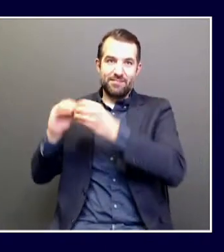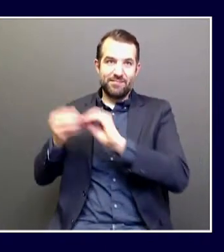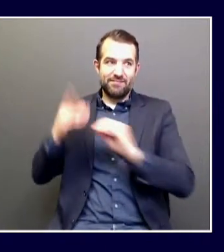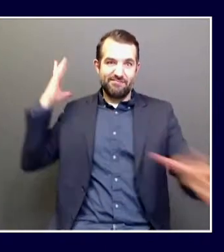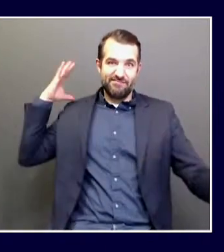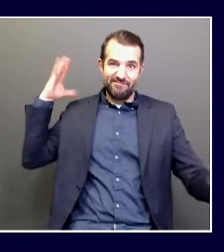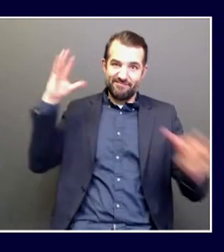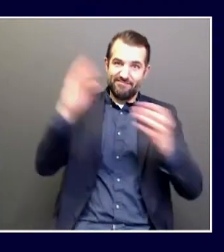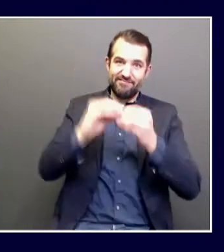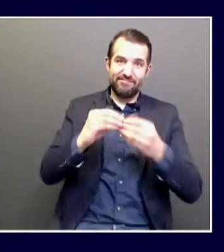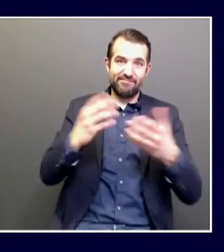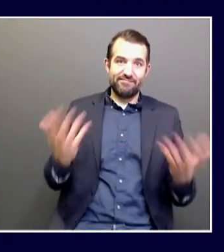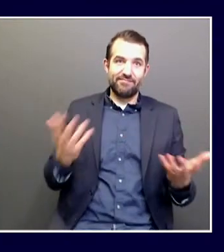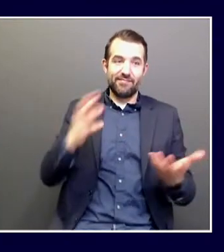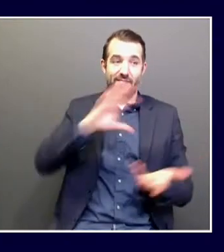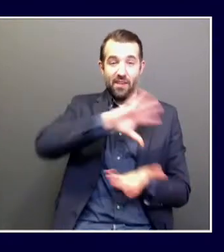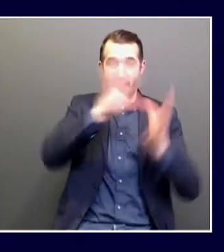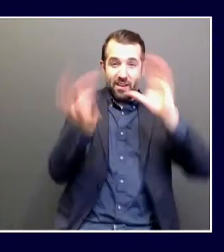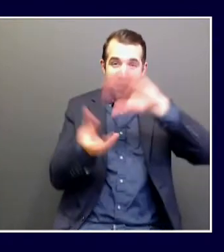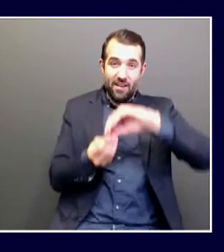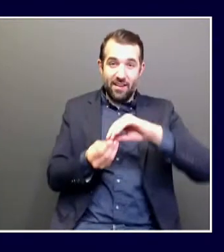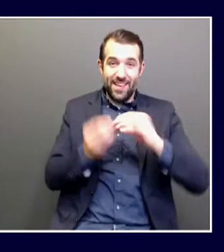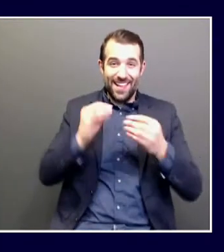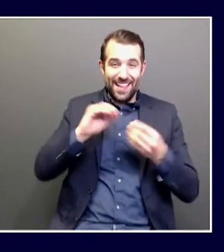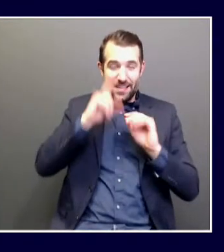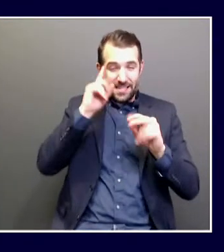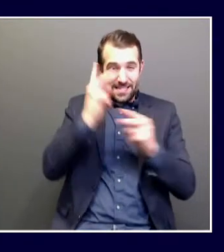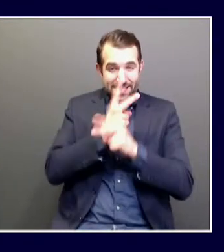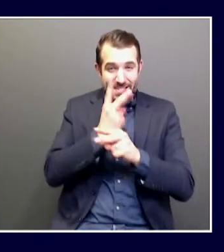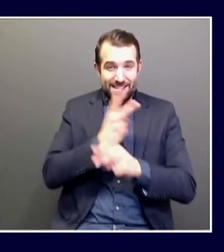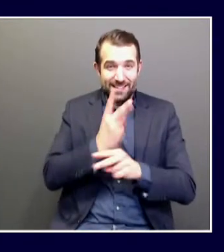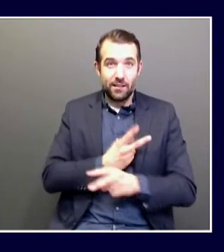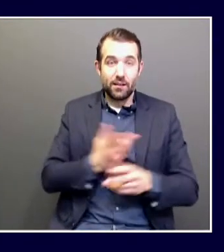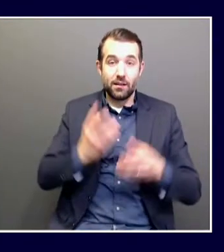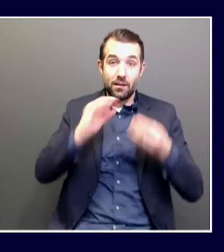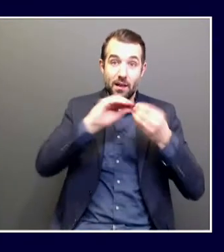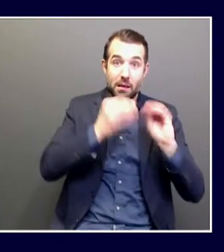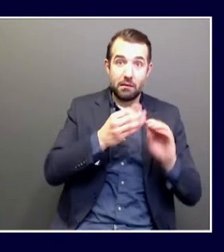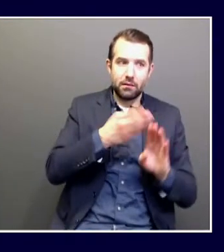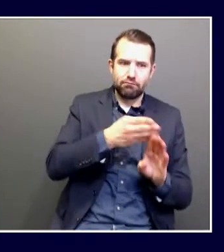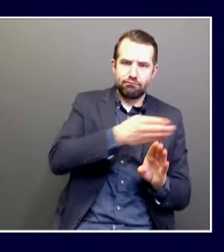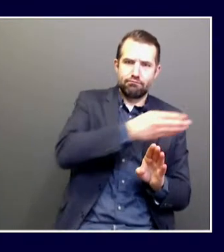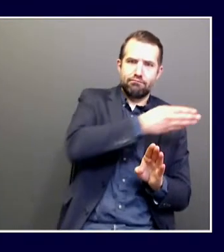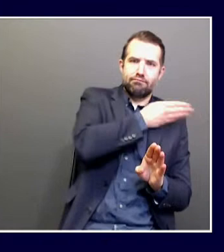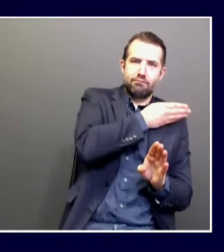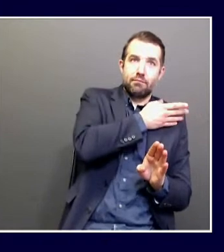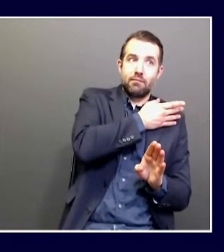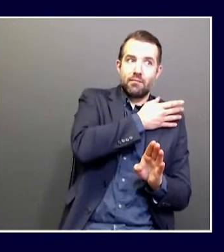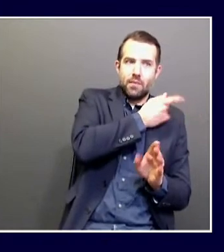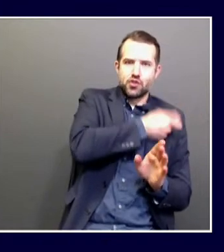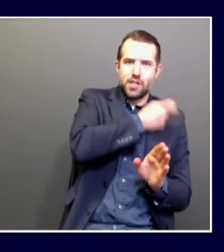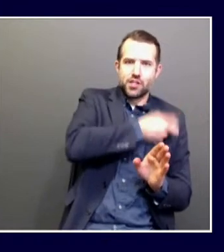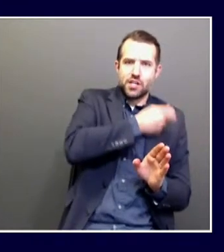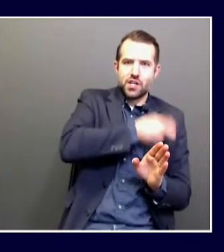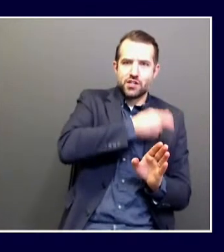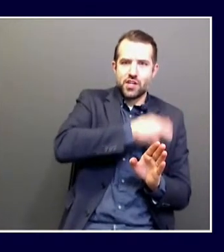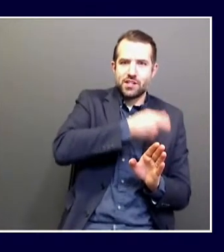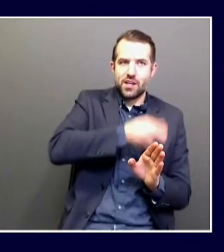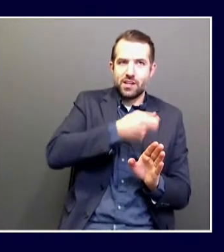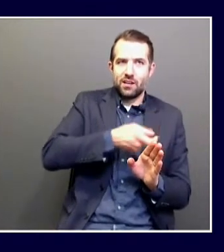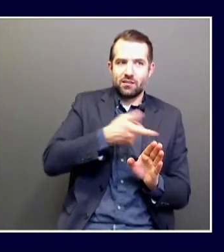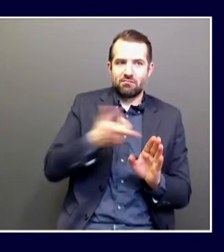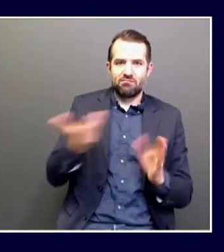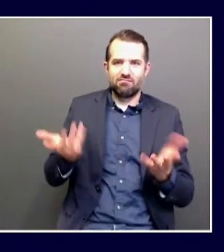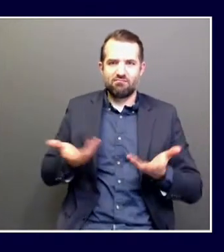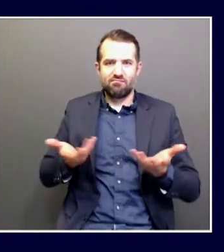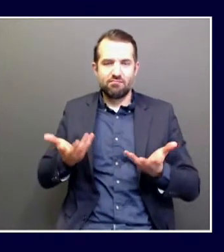what else changed around this metric contextually between time 1 and time